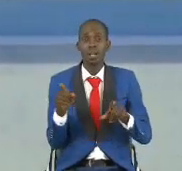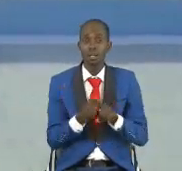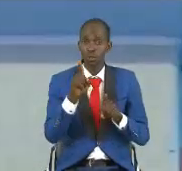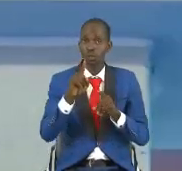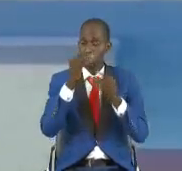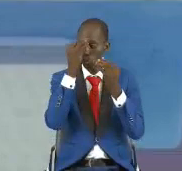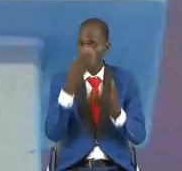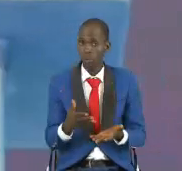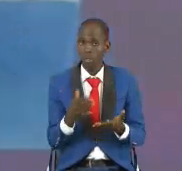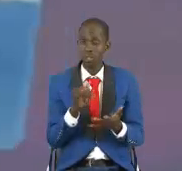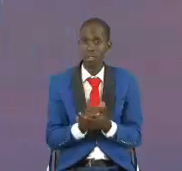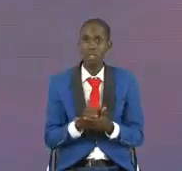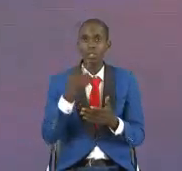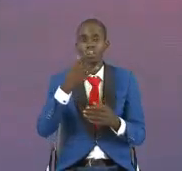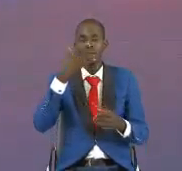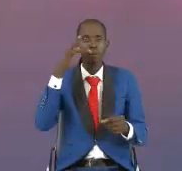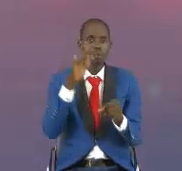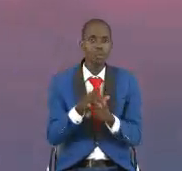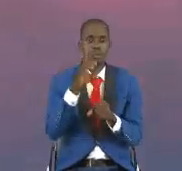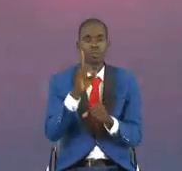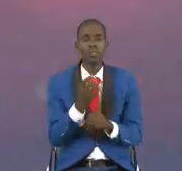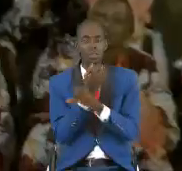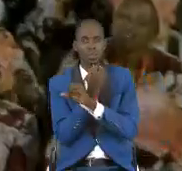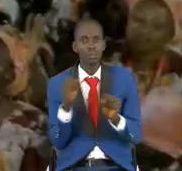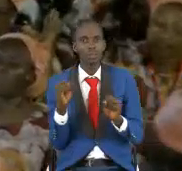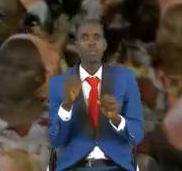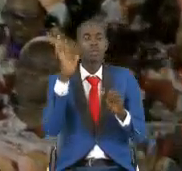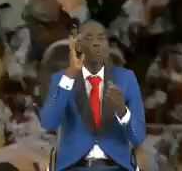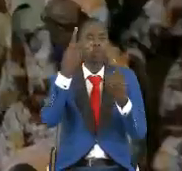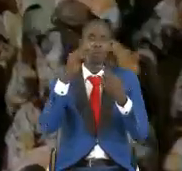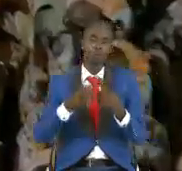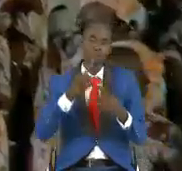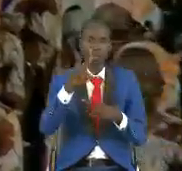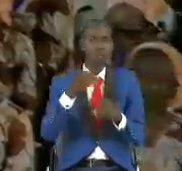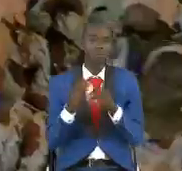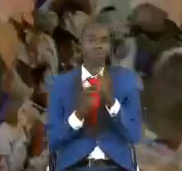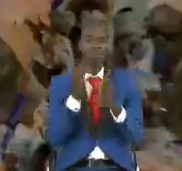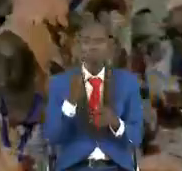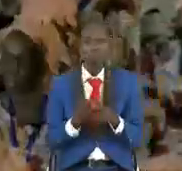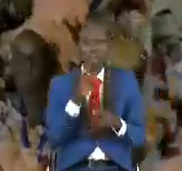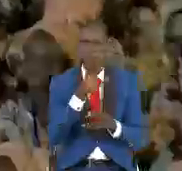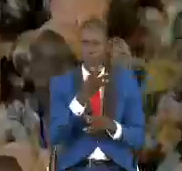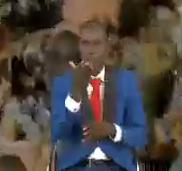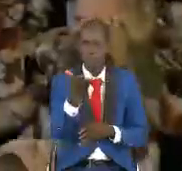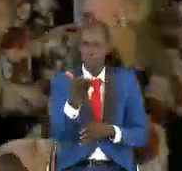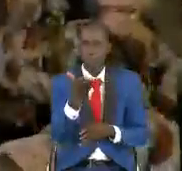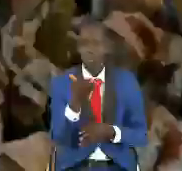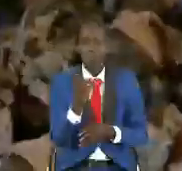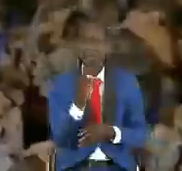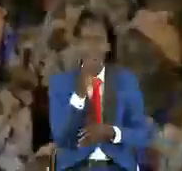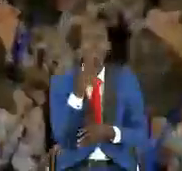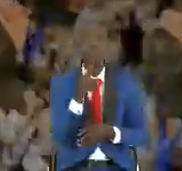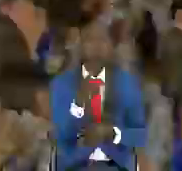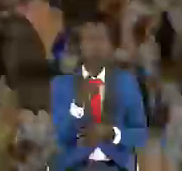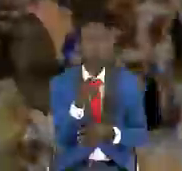the promised redemption will come to you. Yes. Are you there? Yes. Where are you? Yes.